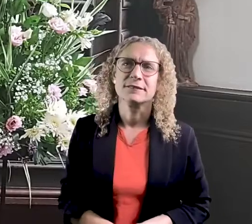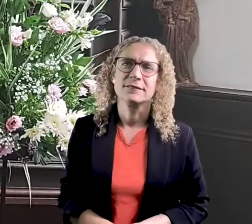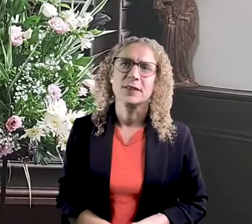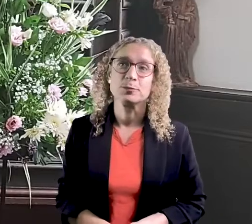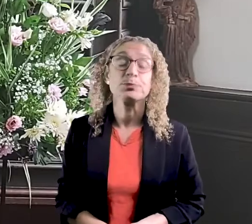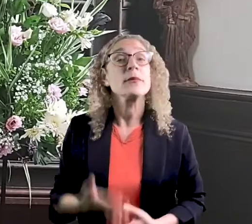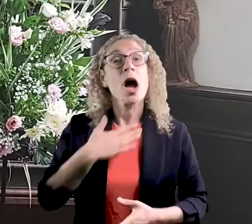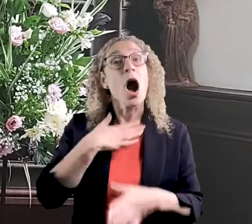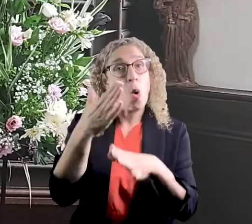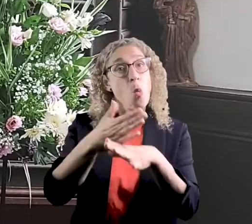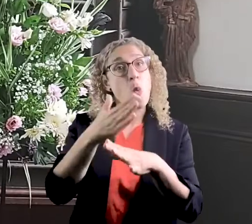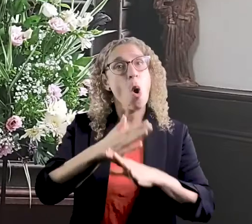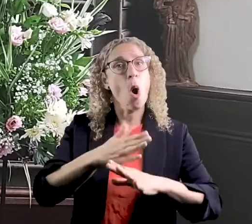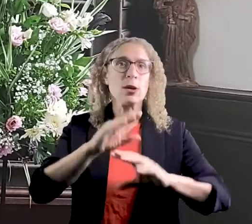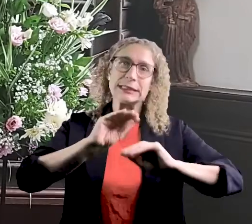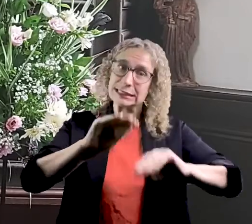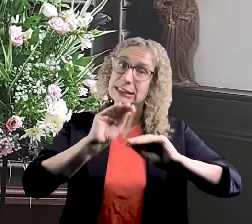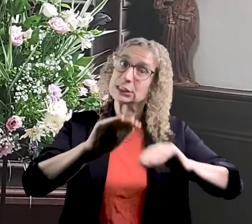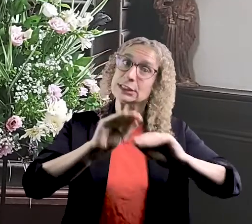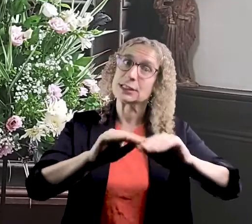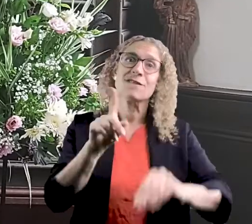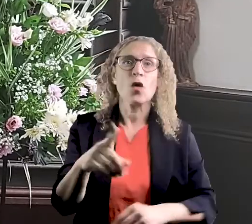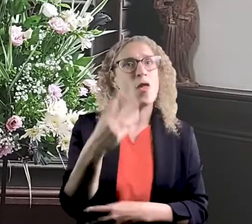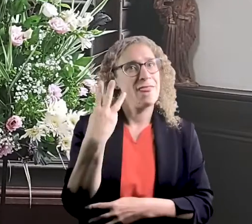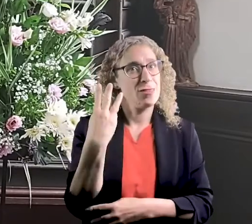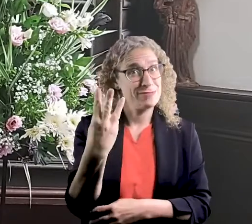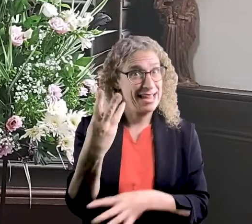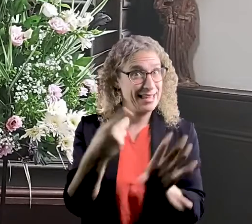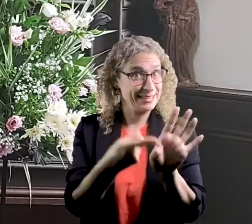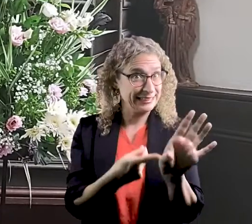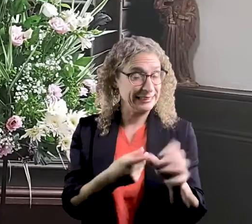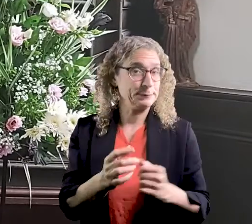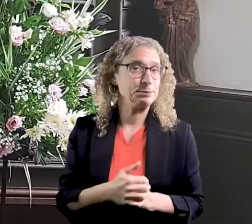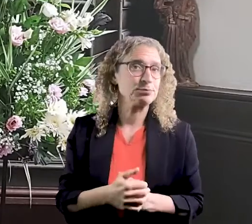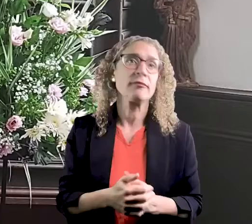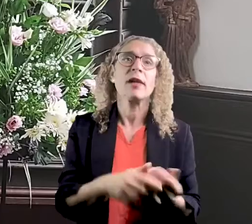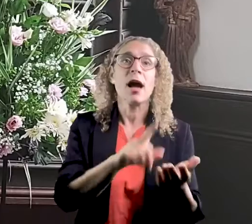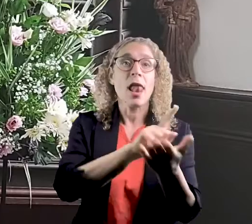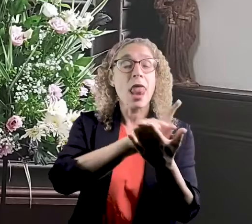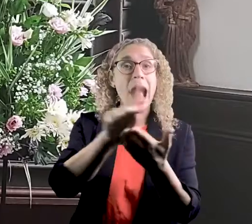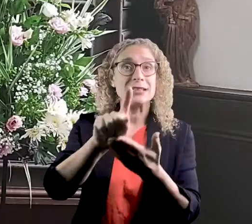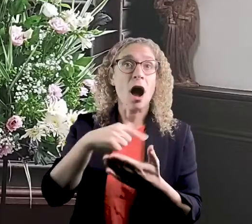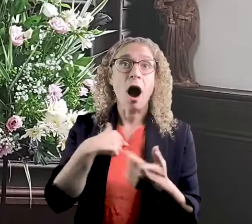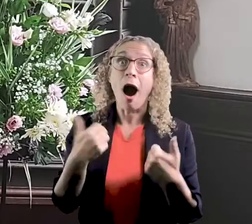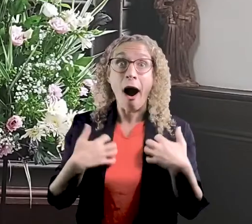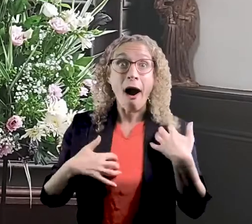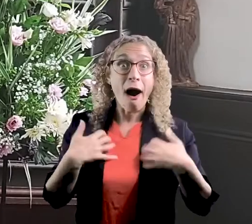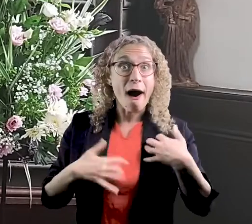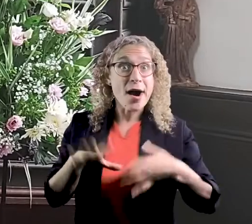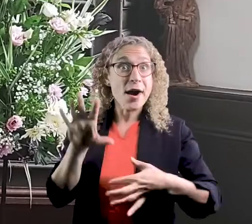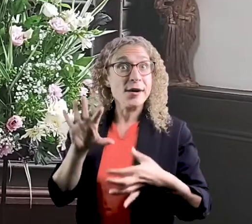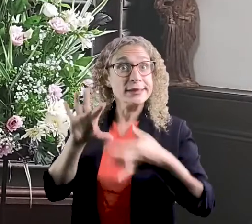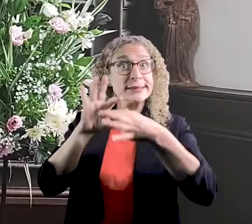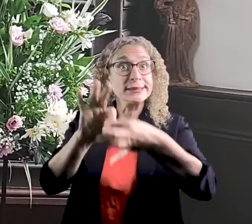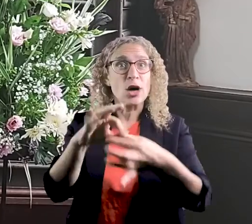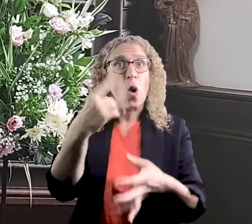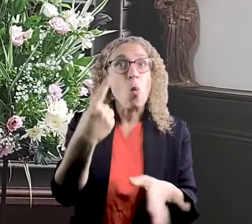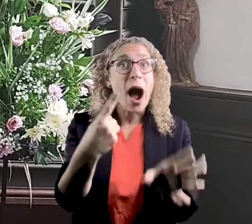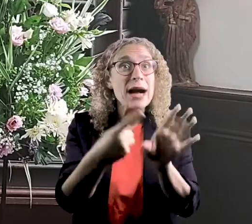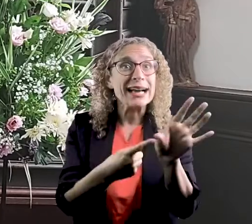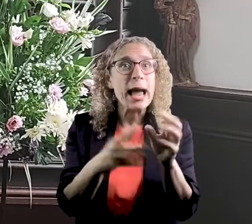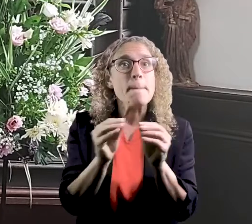Taught for 3 years, and then I had a wonderful opportunity to go to Bible college for a